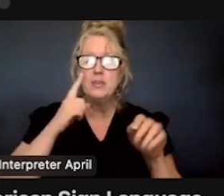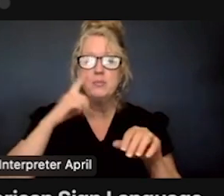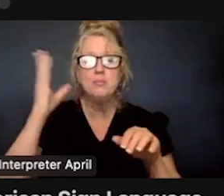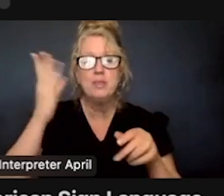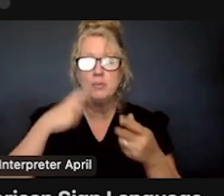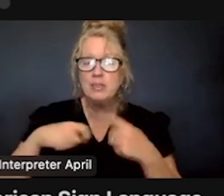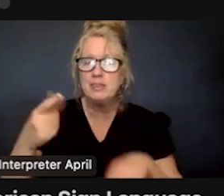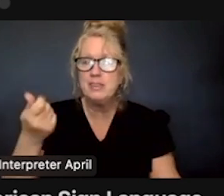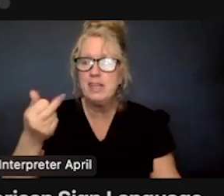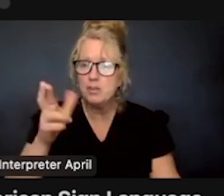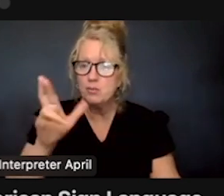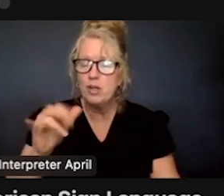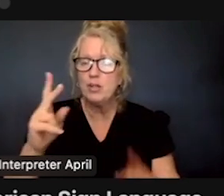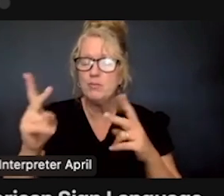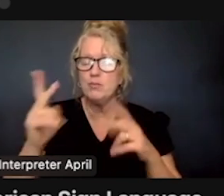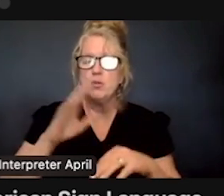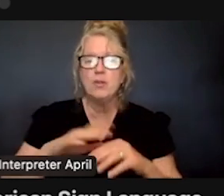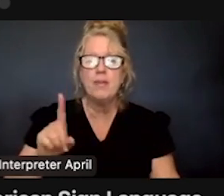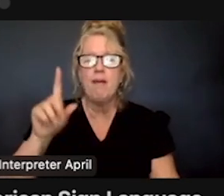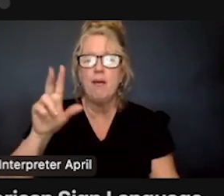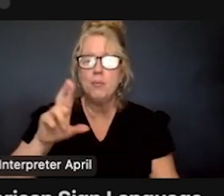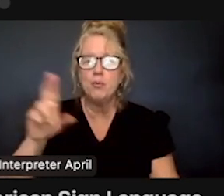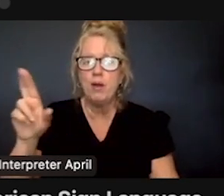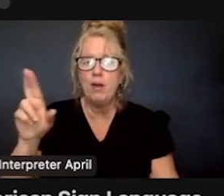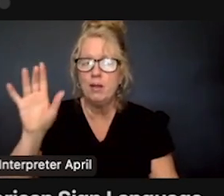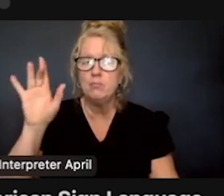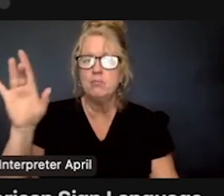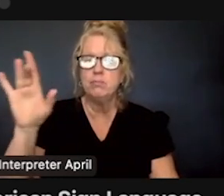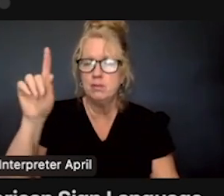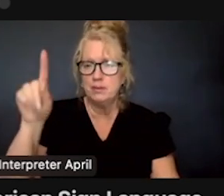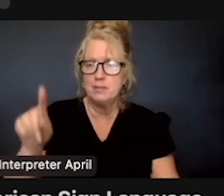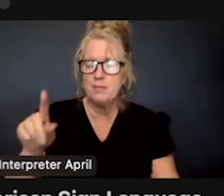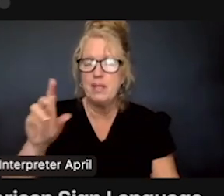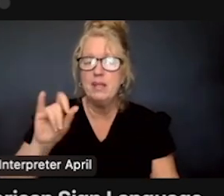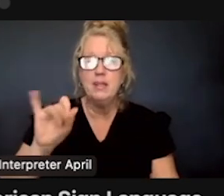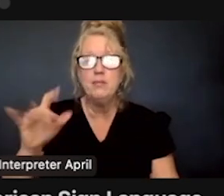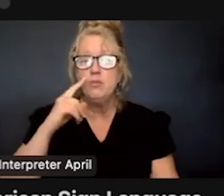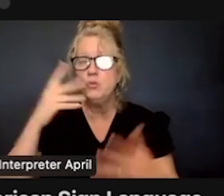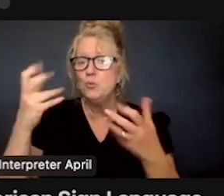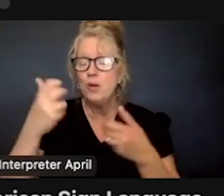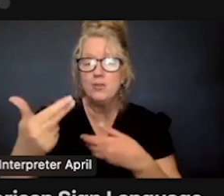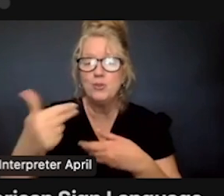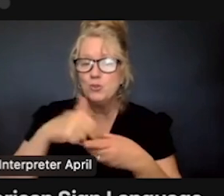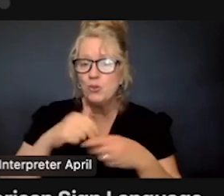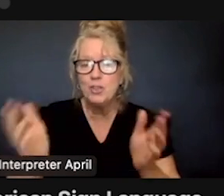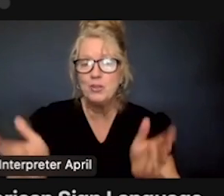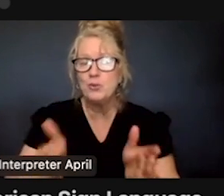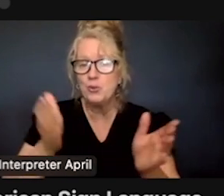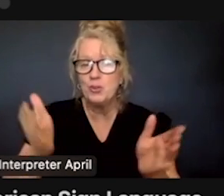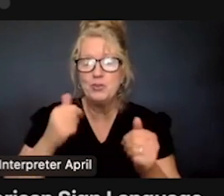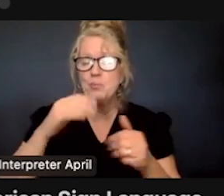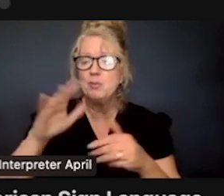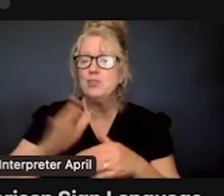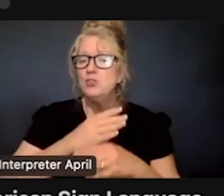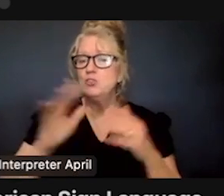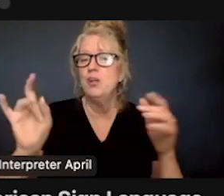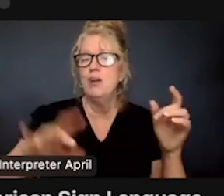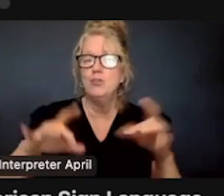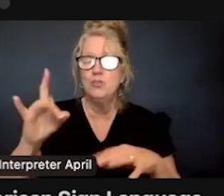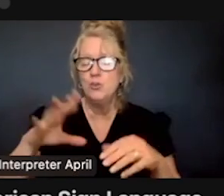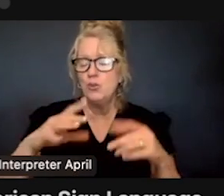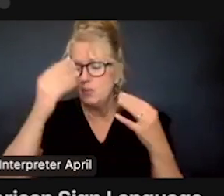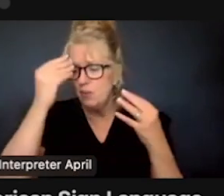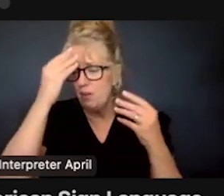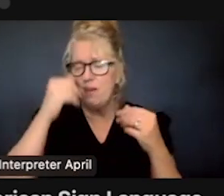gallery view in the upper right corner. If you want to join in, and we encourage you to share your thoughts and questions in